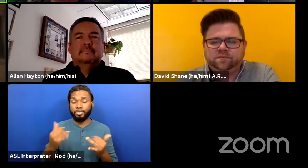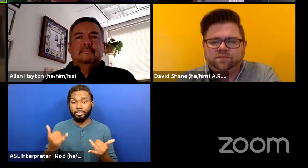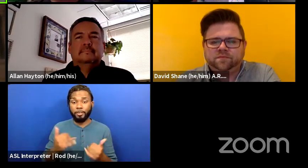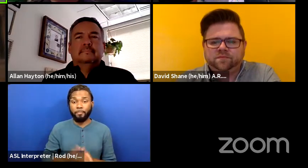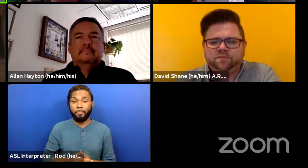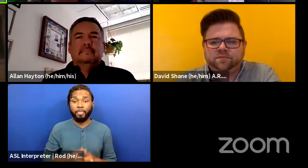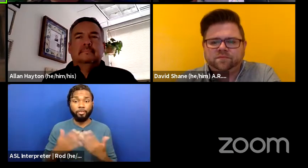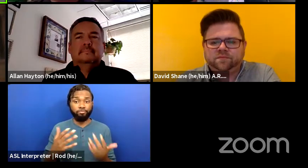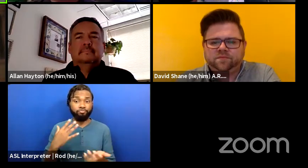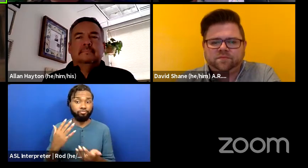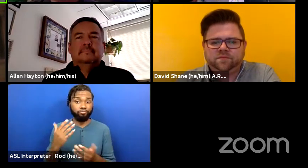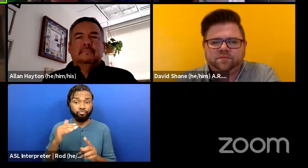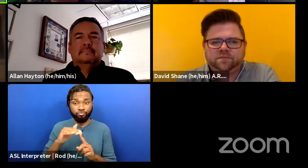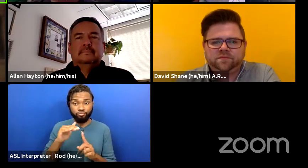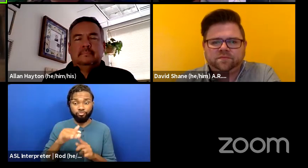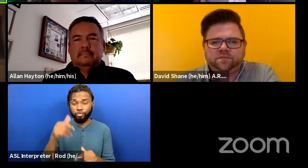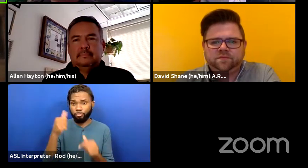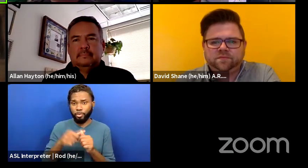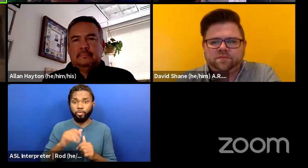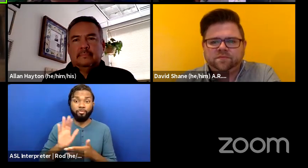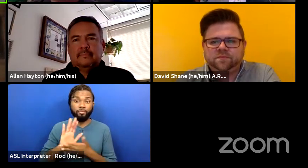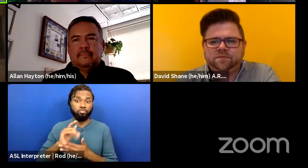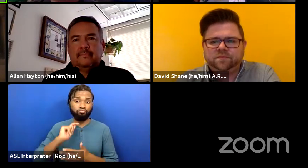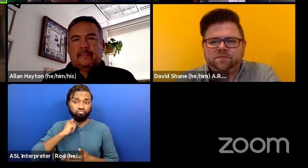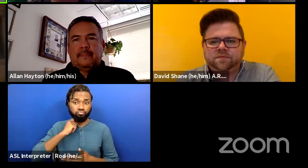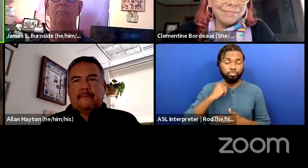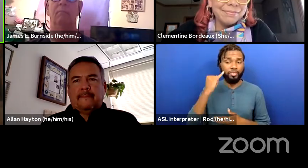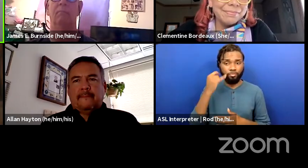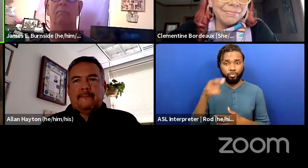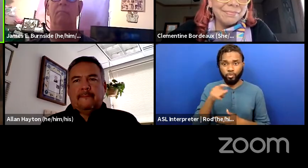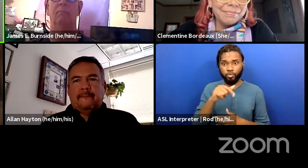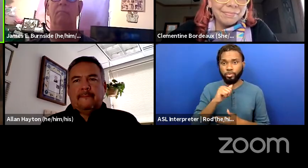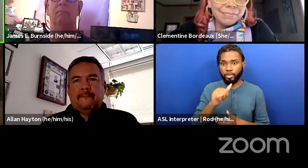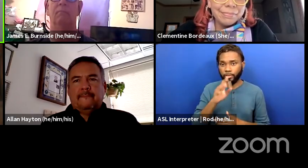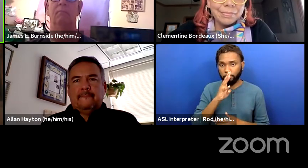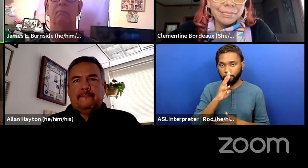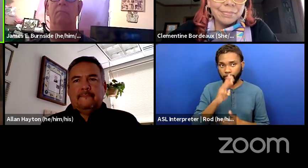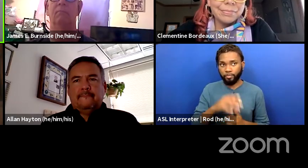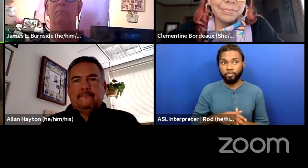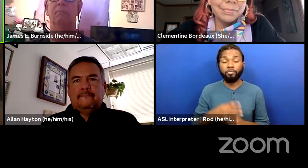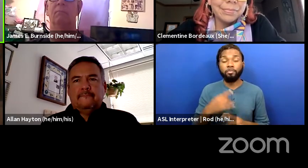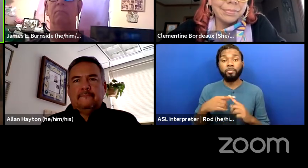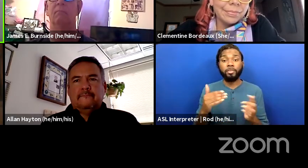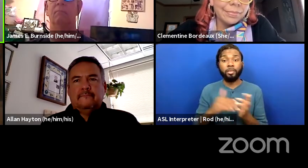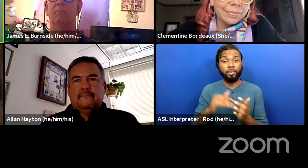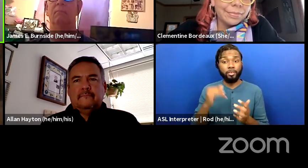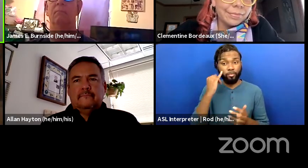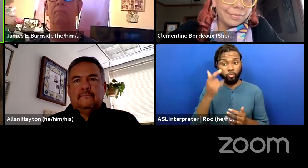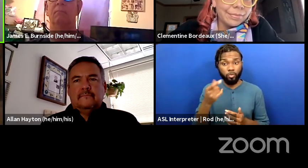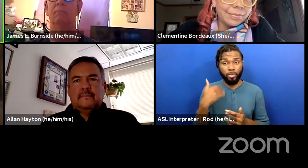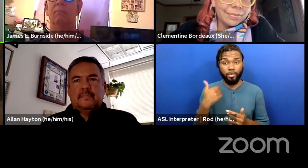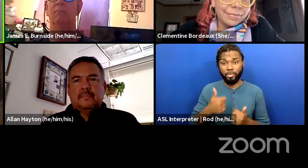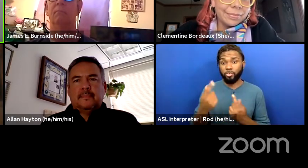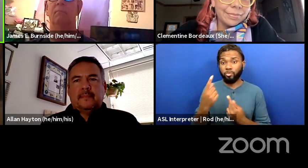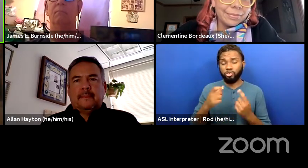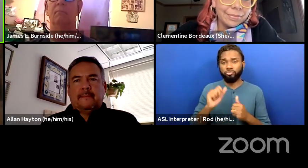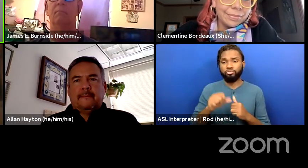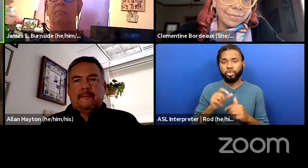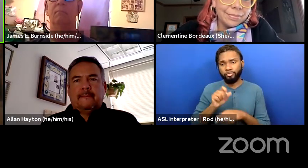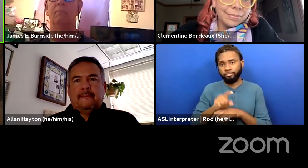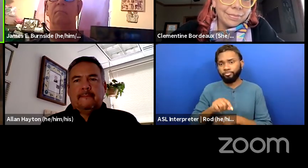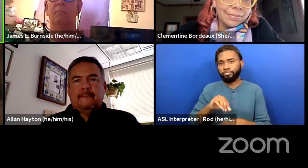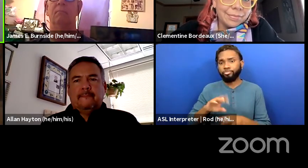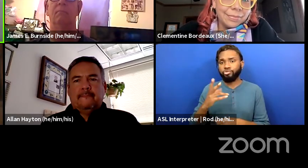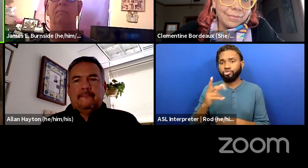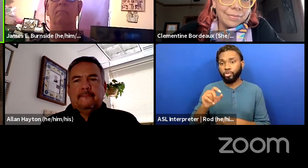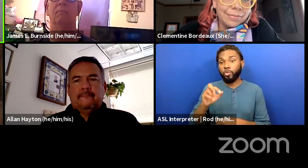So just a reminder to keep yourself muted when you're not speaking. And again, if you have any questions, drop them in the chat or into the